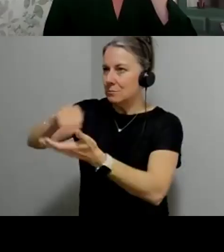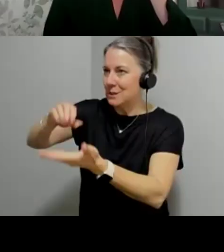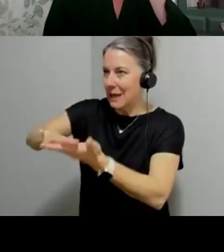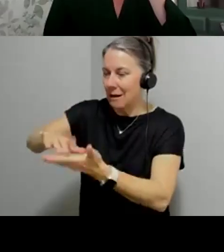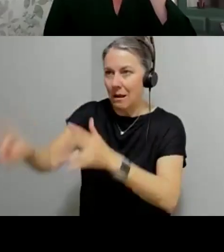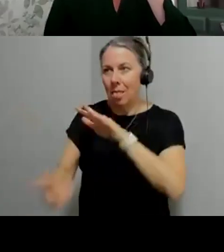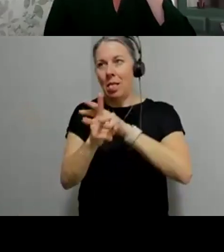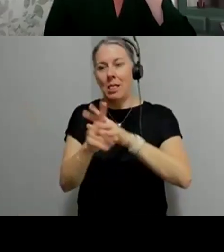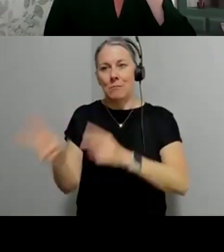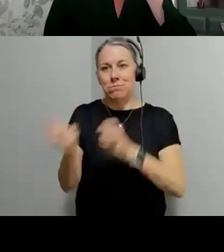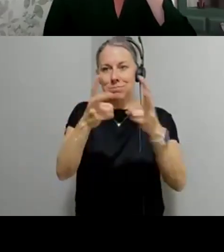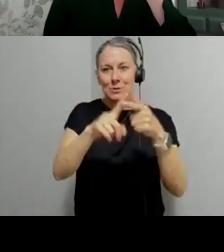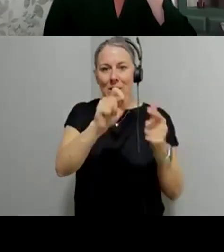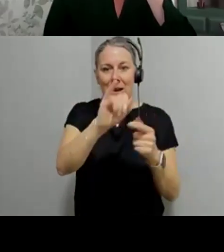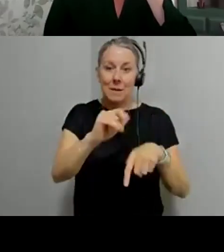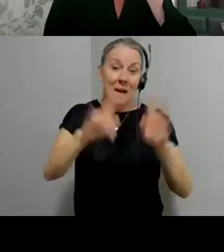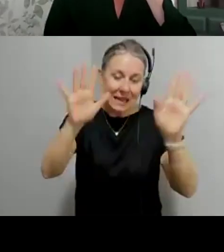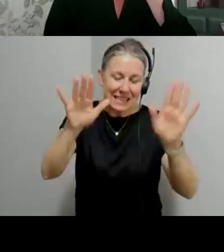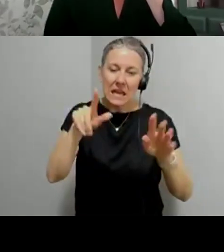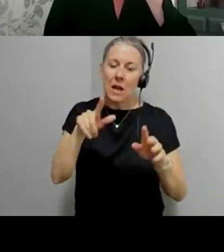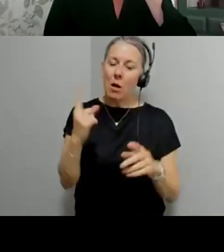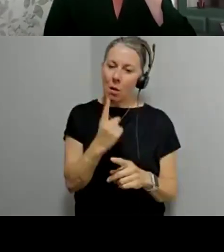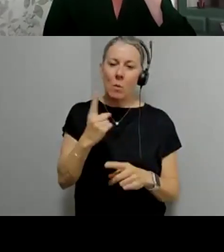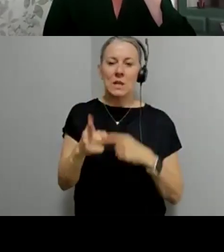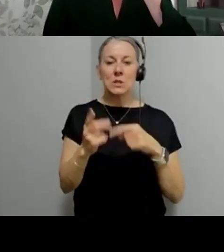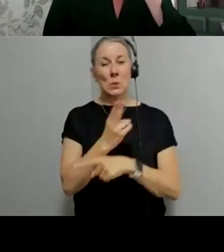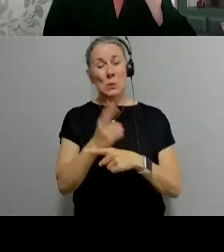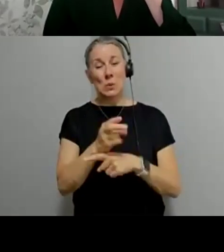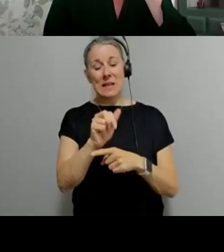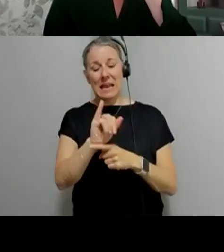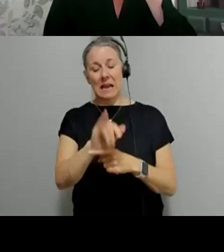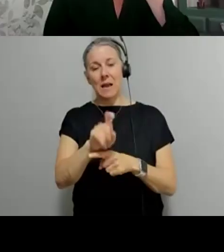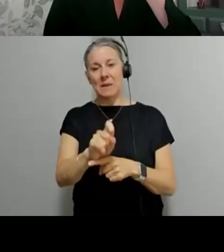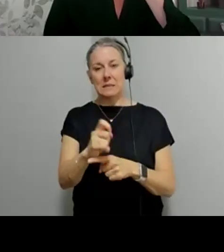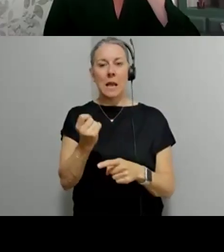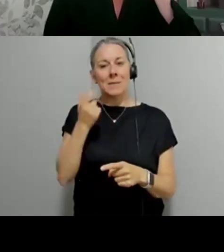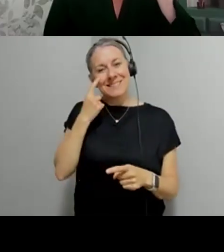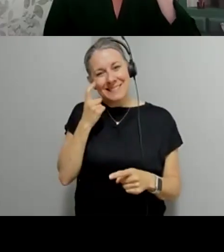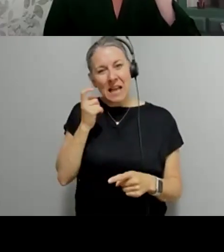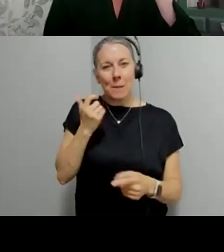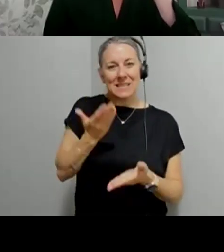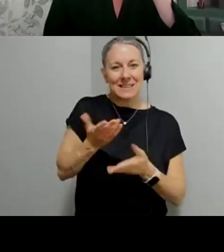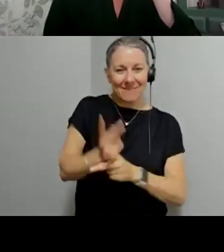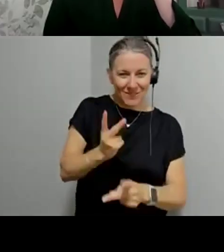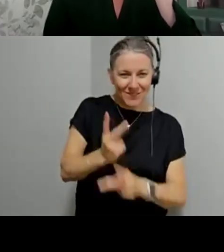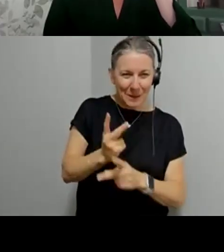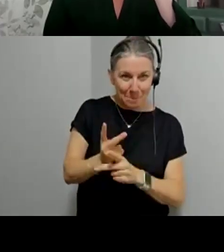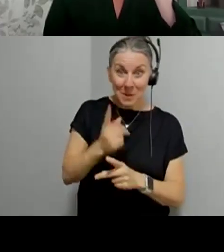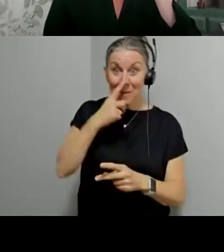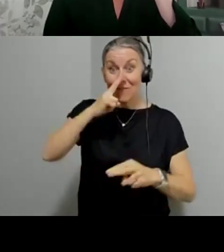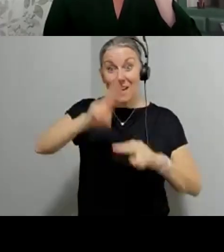that you always have to take with it. And I think it's going to be fun writing that up in the first UN convention. I think so as well. And just to wrap